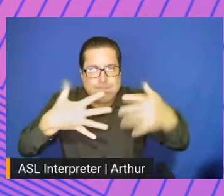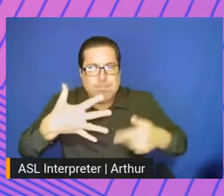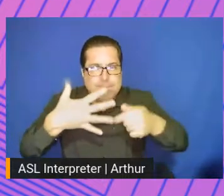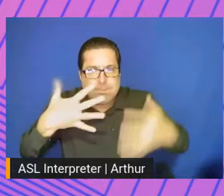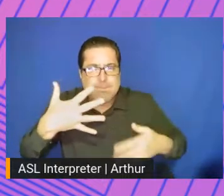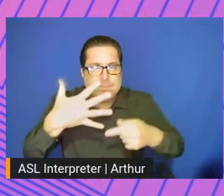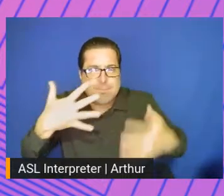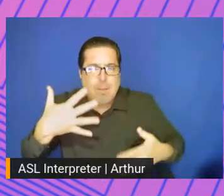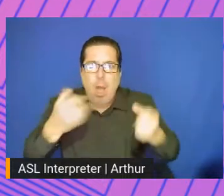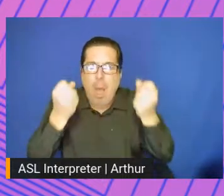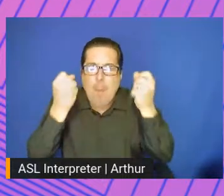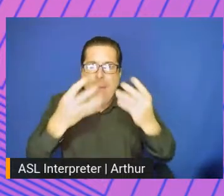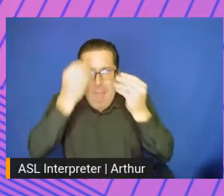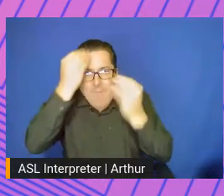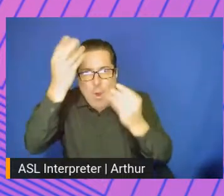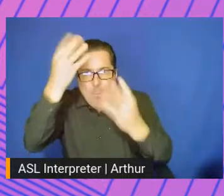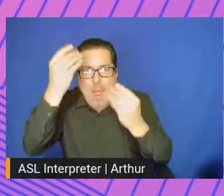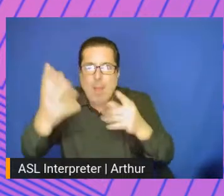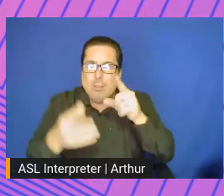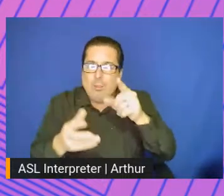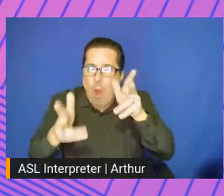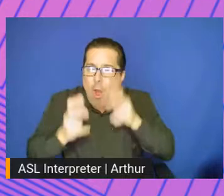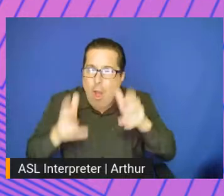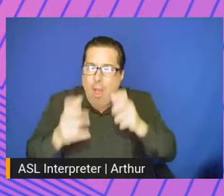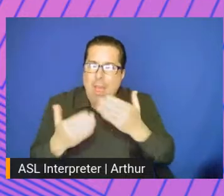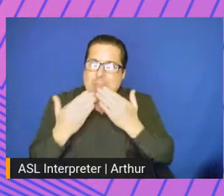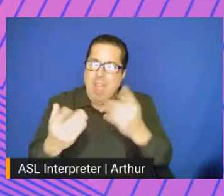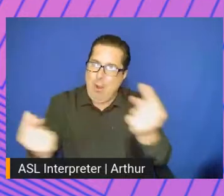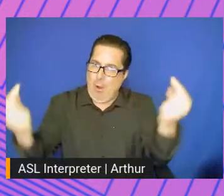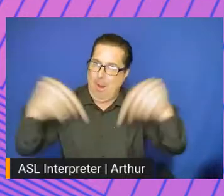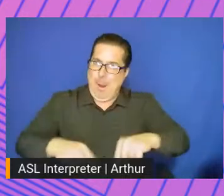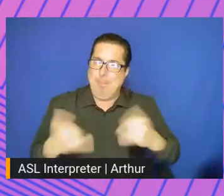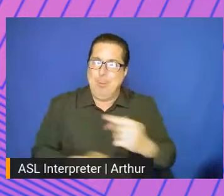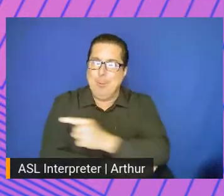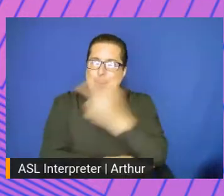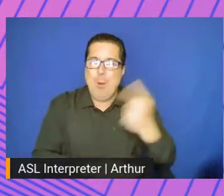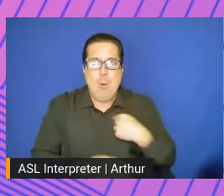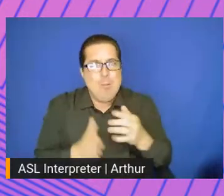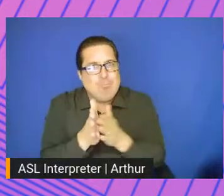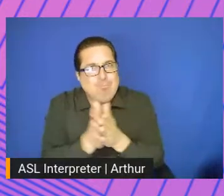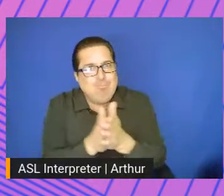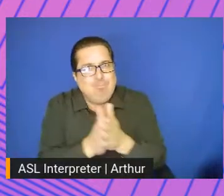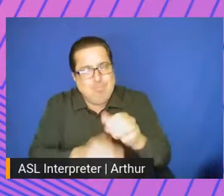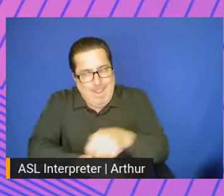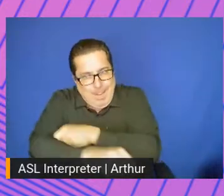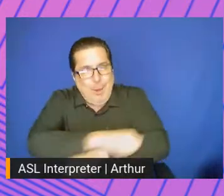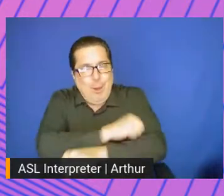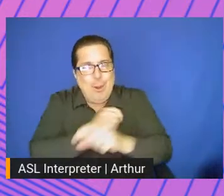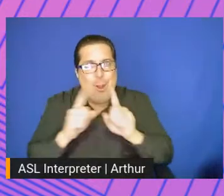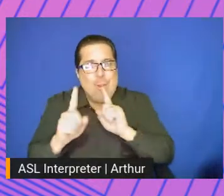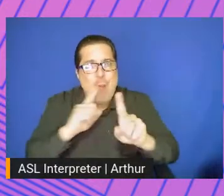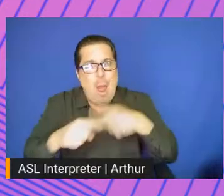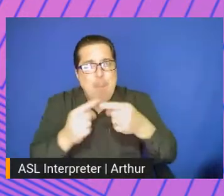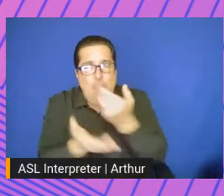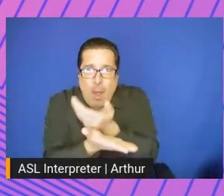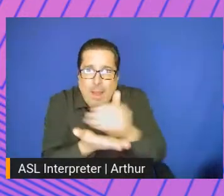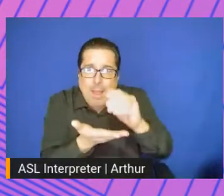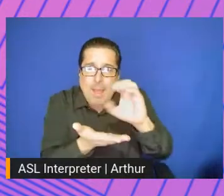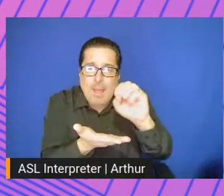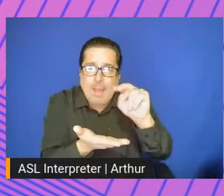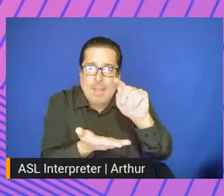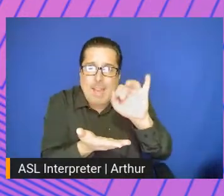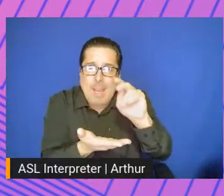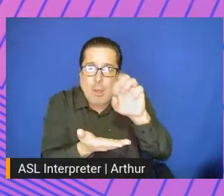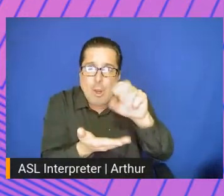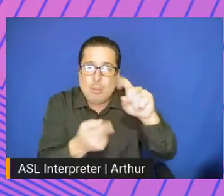and really thank you for attending today. We're very eager to talk to you about containers and application, as well as understand your